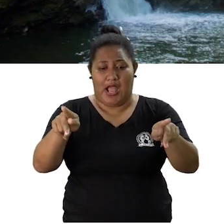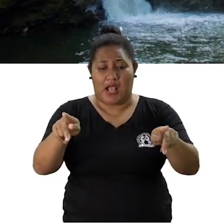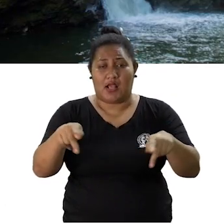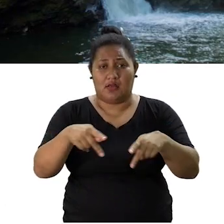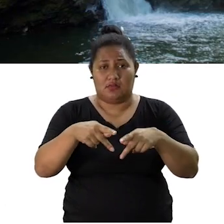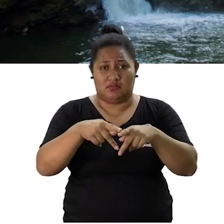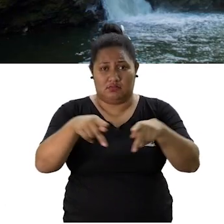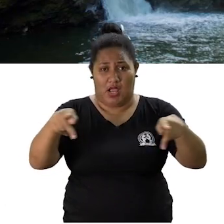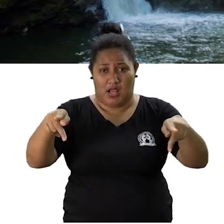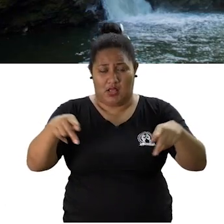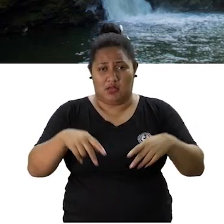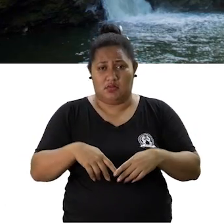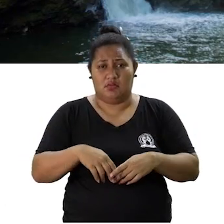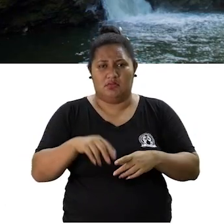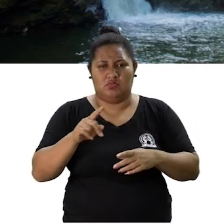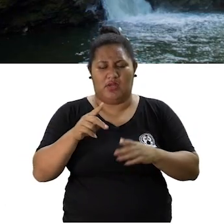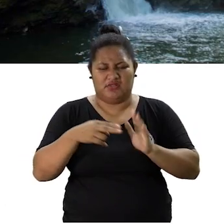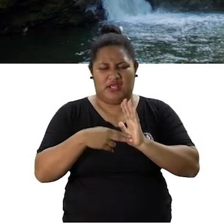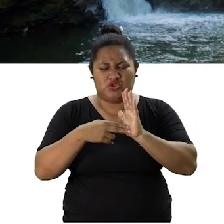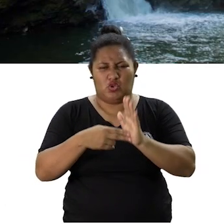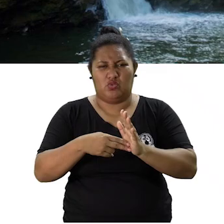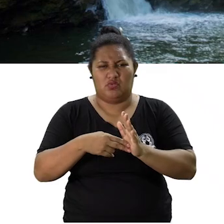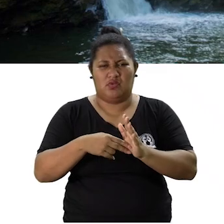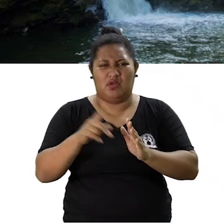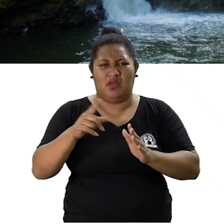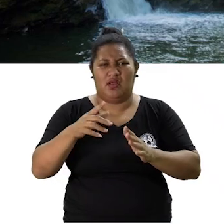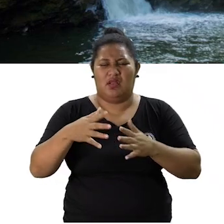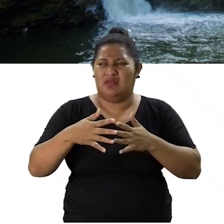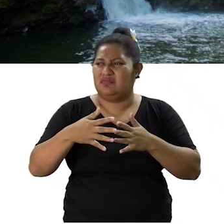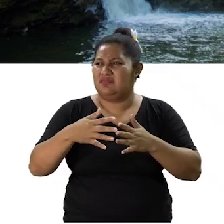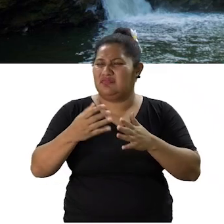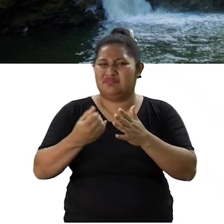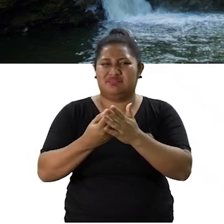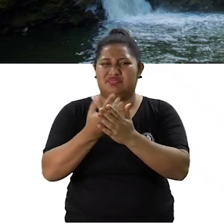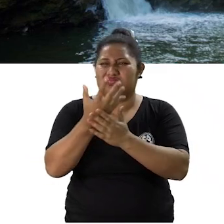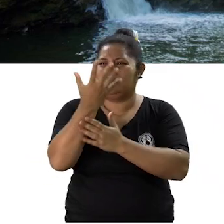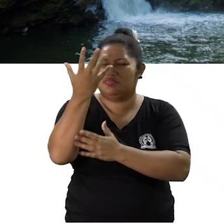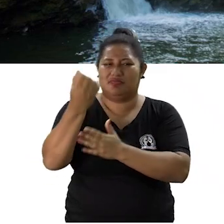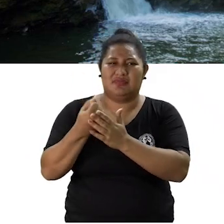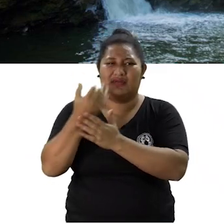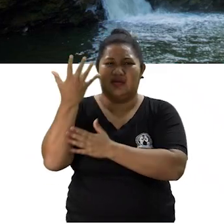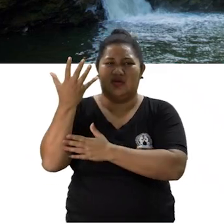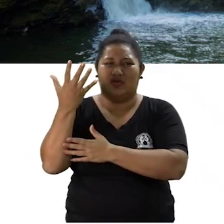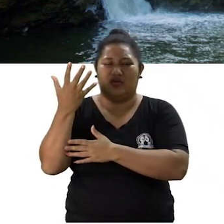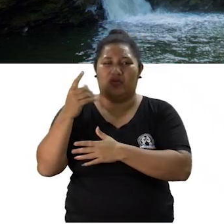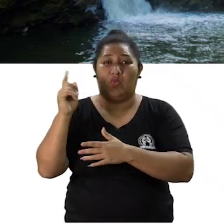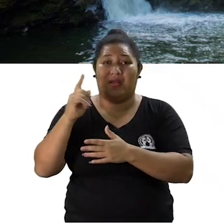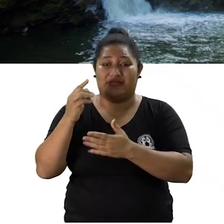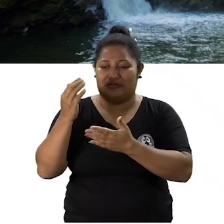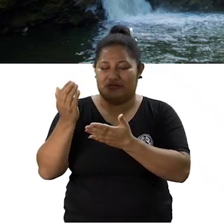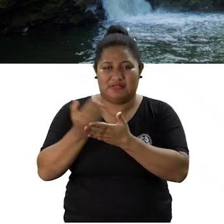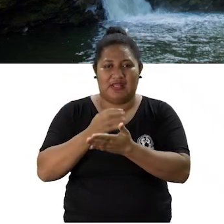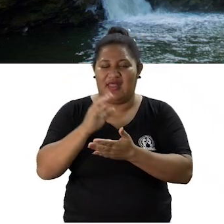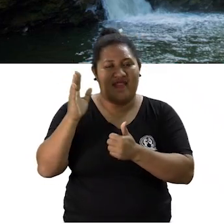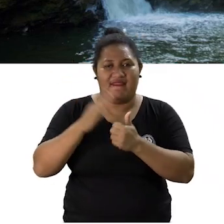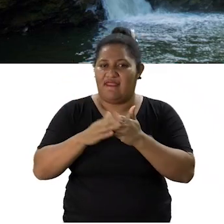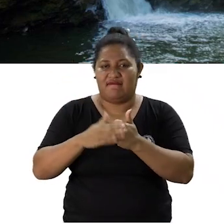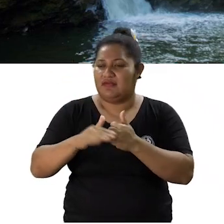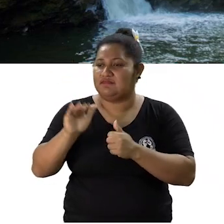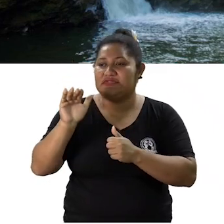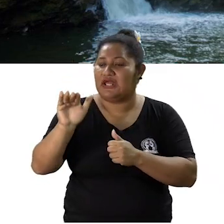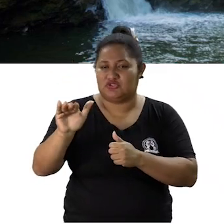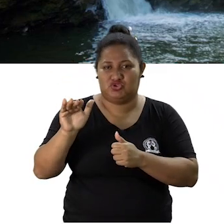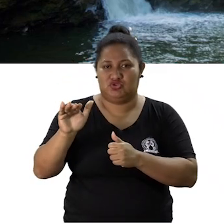National parks, those are large areas or natural areas that is untouched by